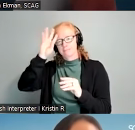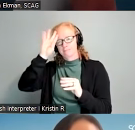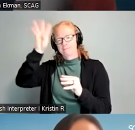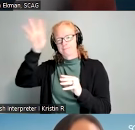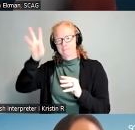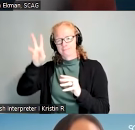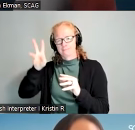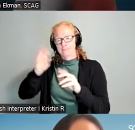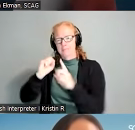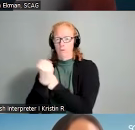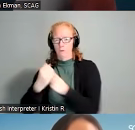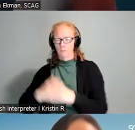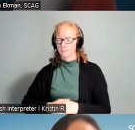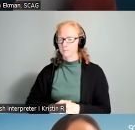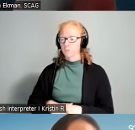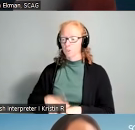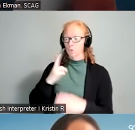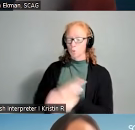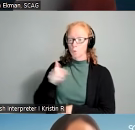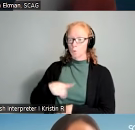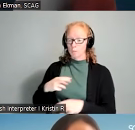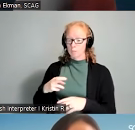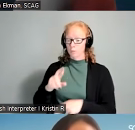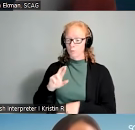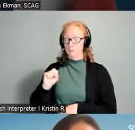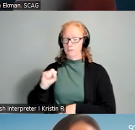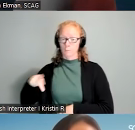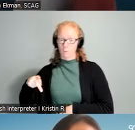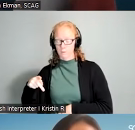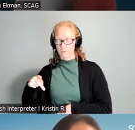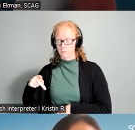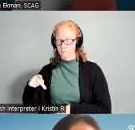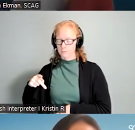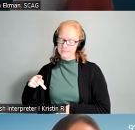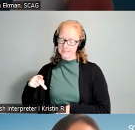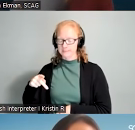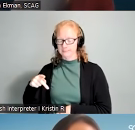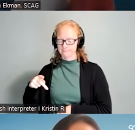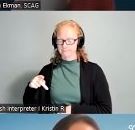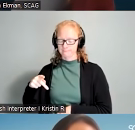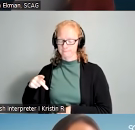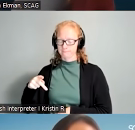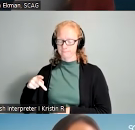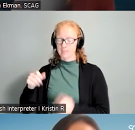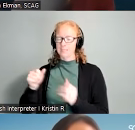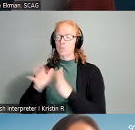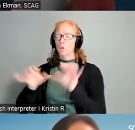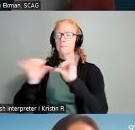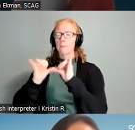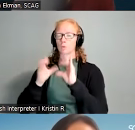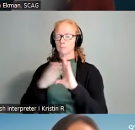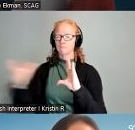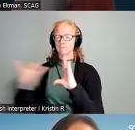use it as do you use the regionally significant projects as a barometer, if you will, for